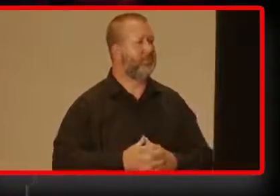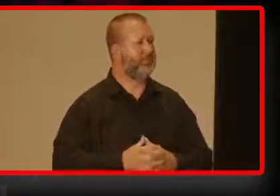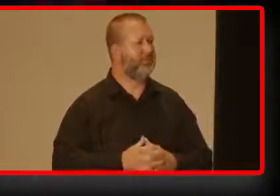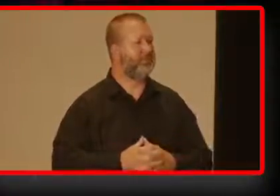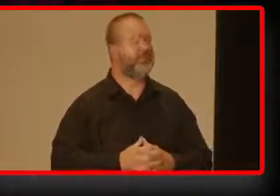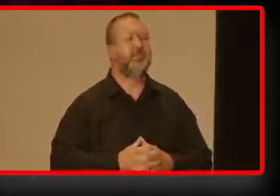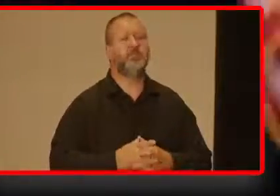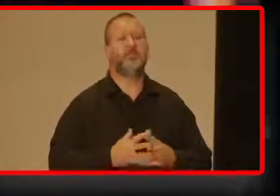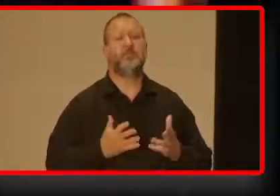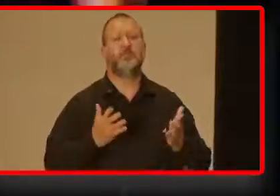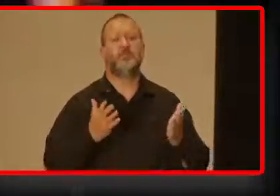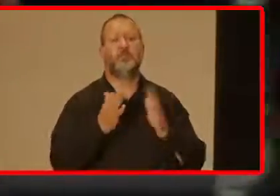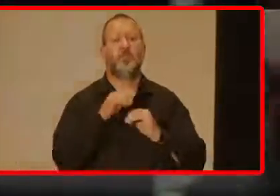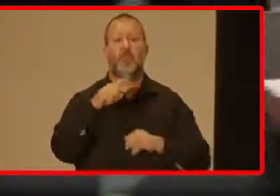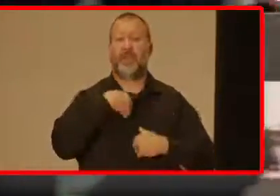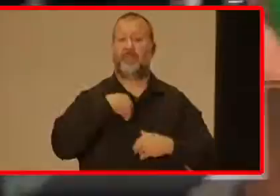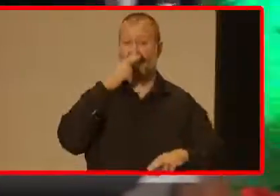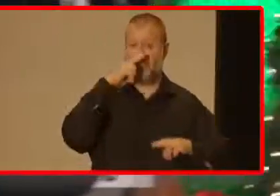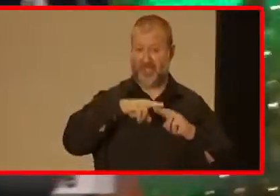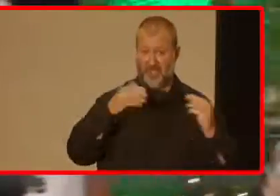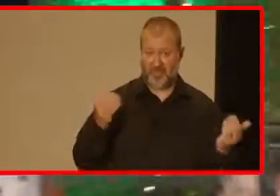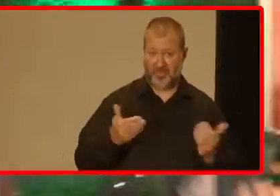So I want to ask you, are you having fun?